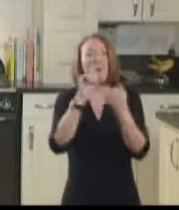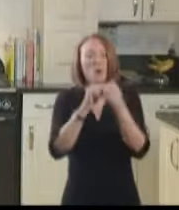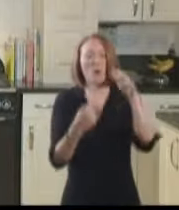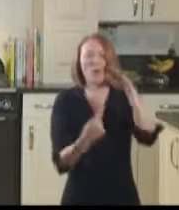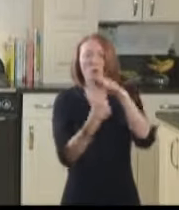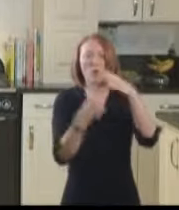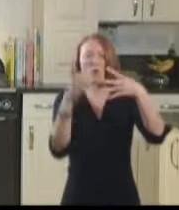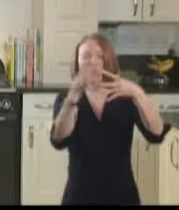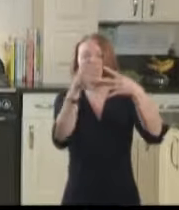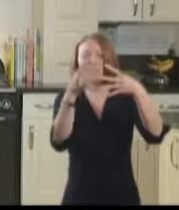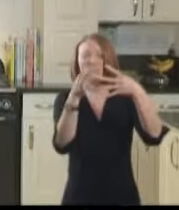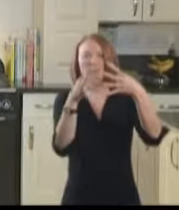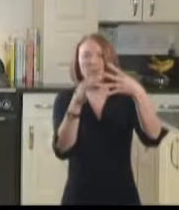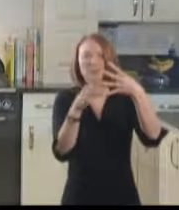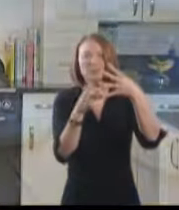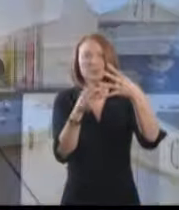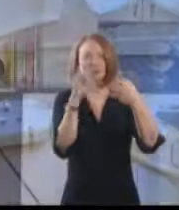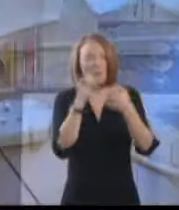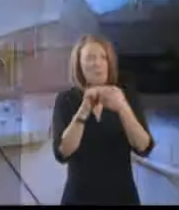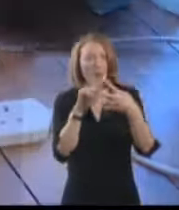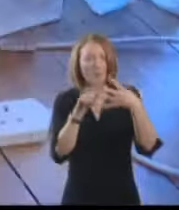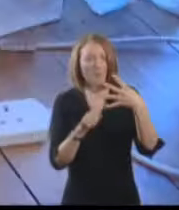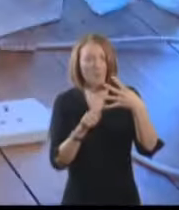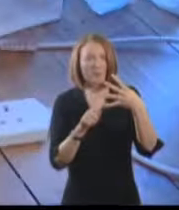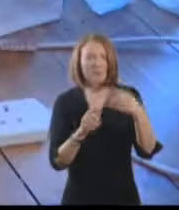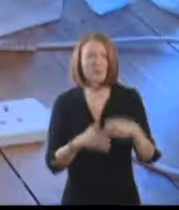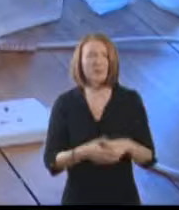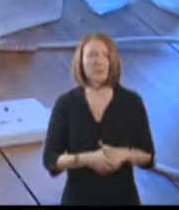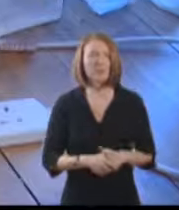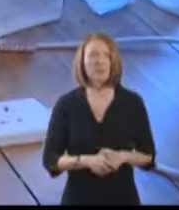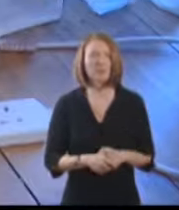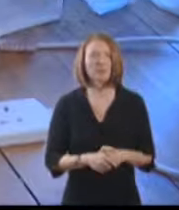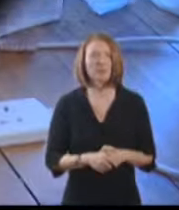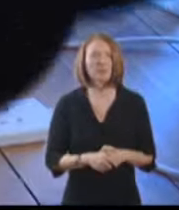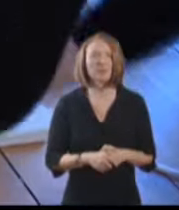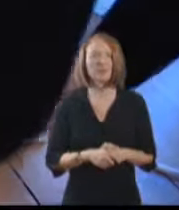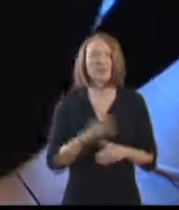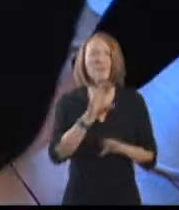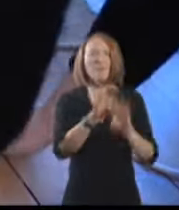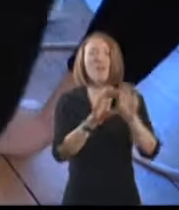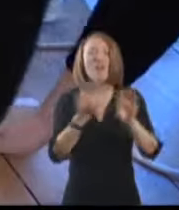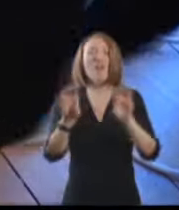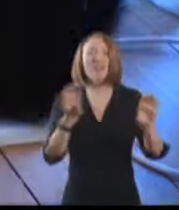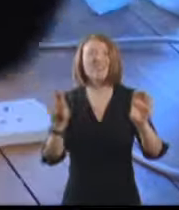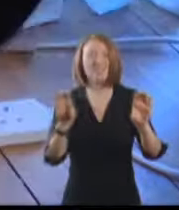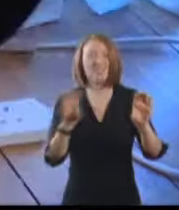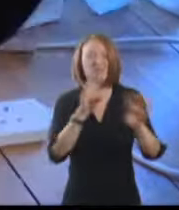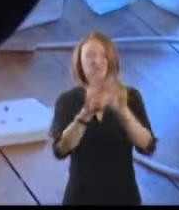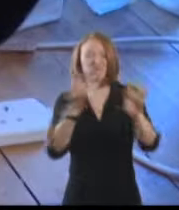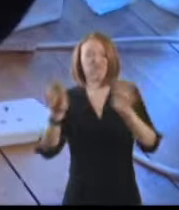Here's some points to remember. Do not overload plug sockets, as these are a fire risk.